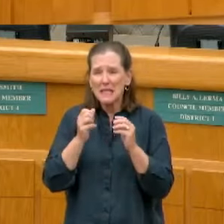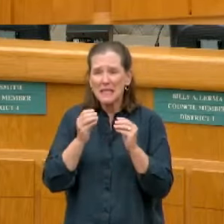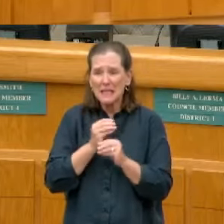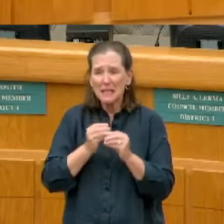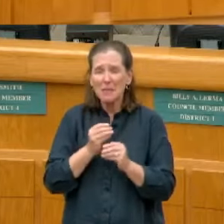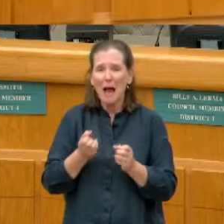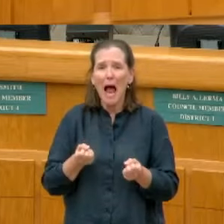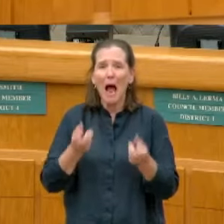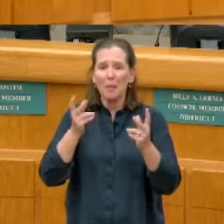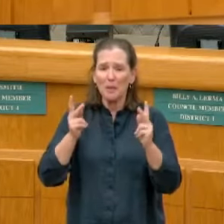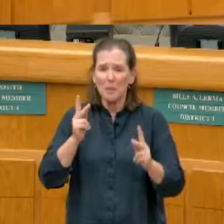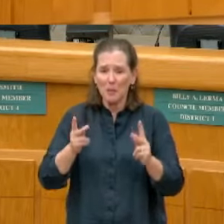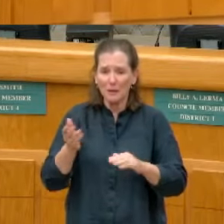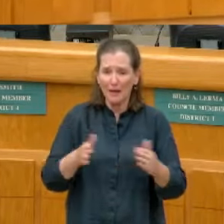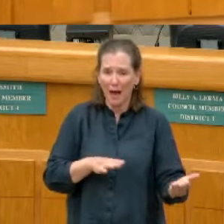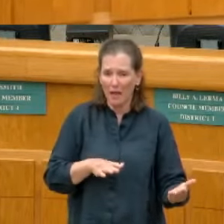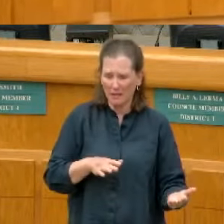all unvaccinated.